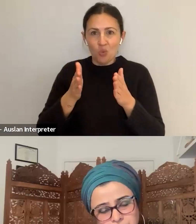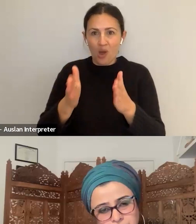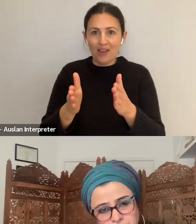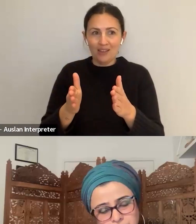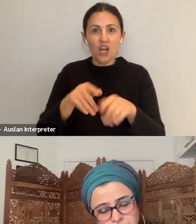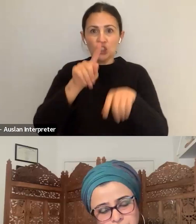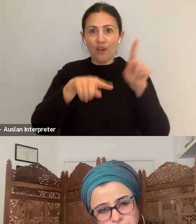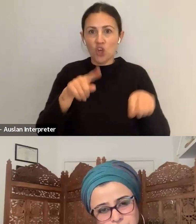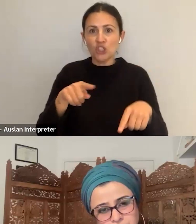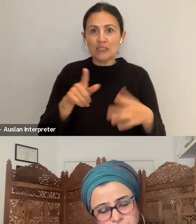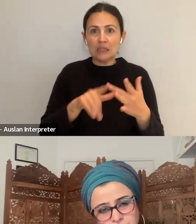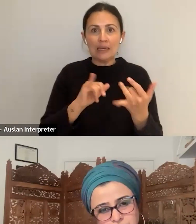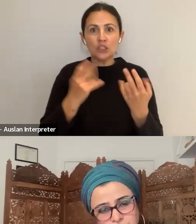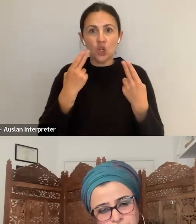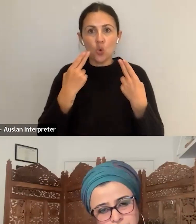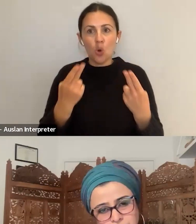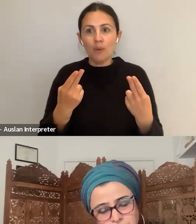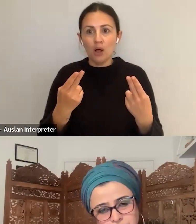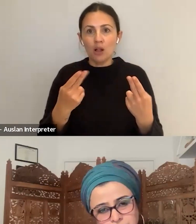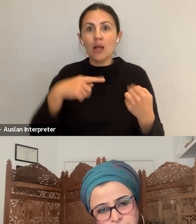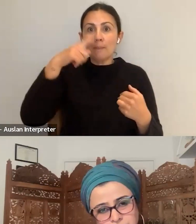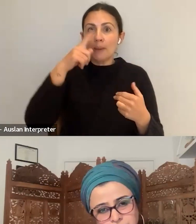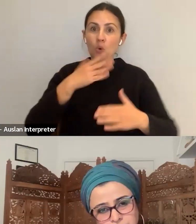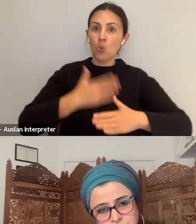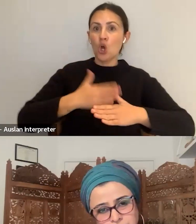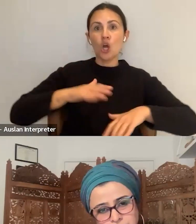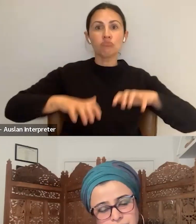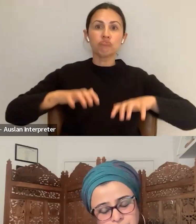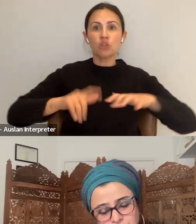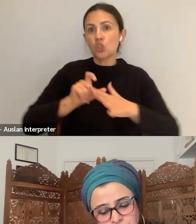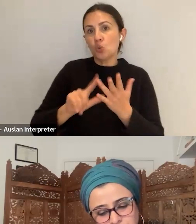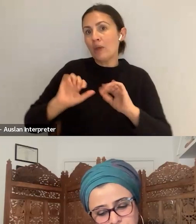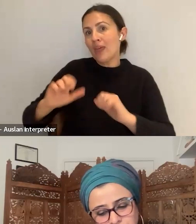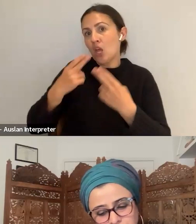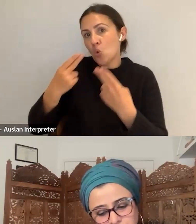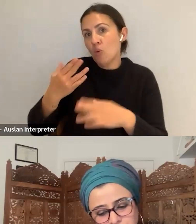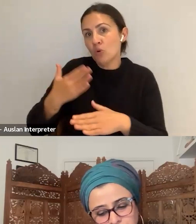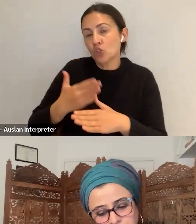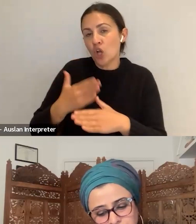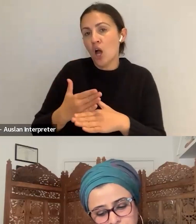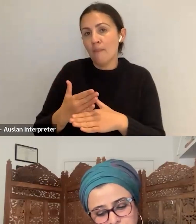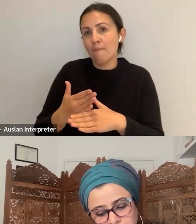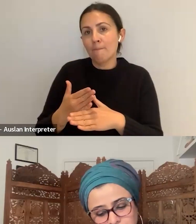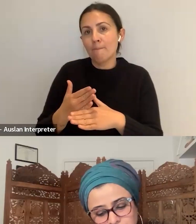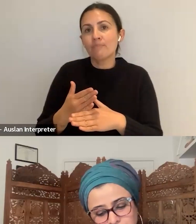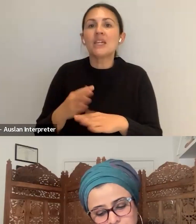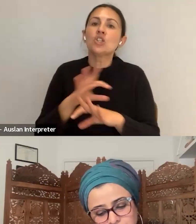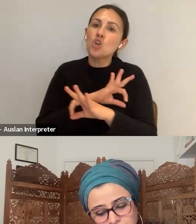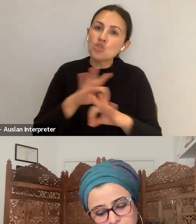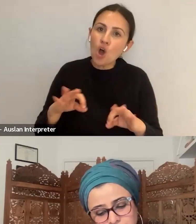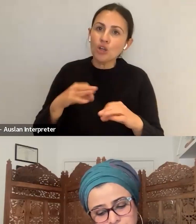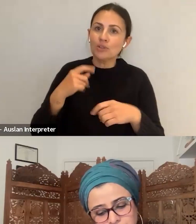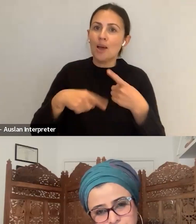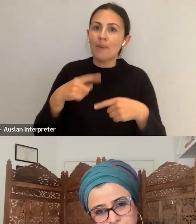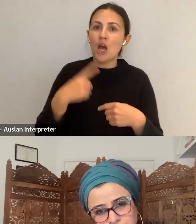organisation. When people do the work, they're just doing their jobs. It's a part of the KPIs, or it's a part of their position